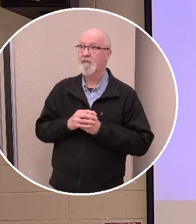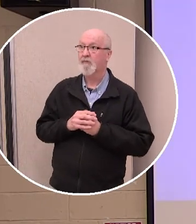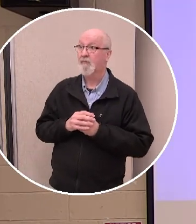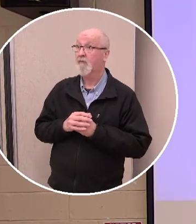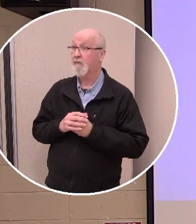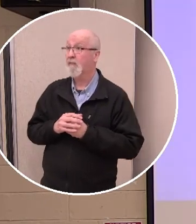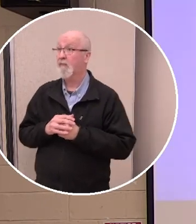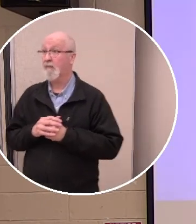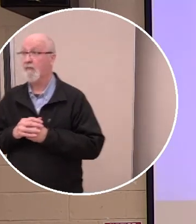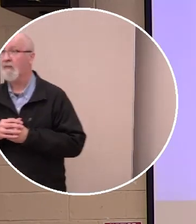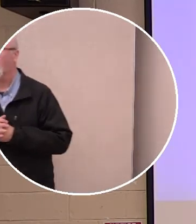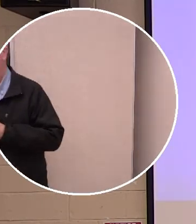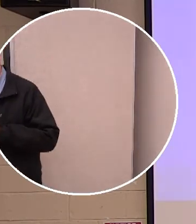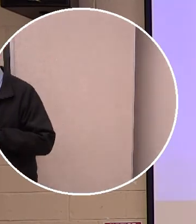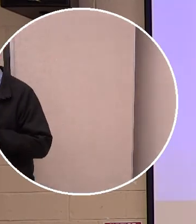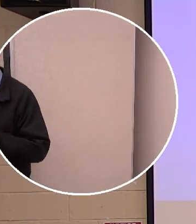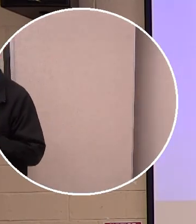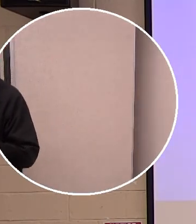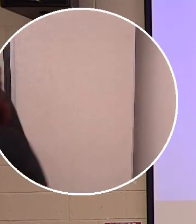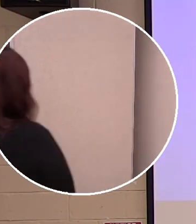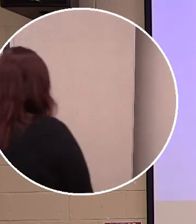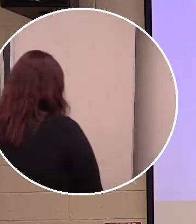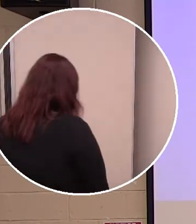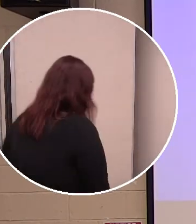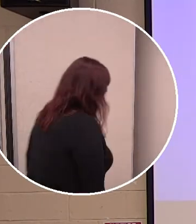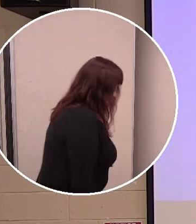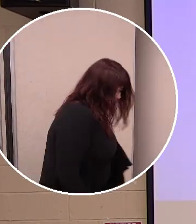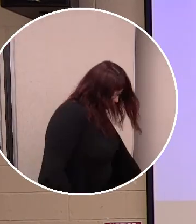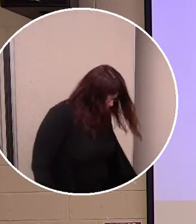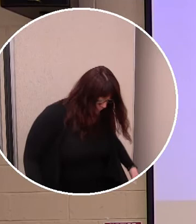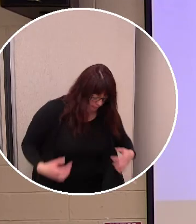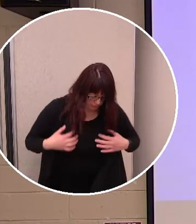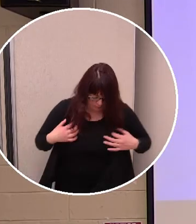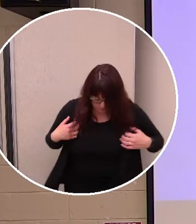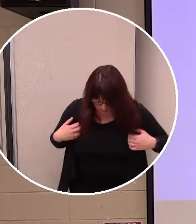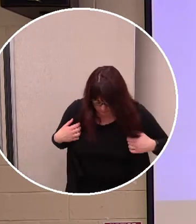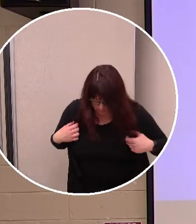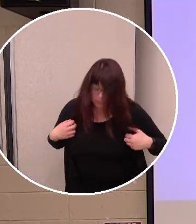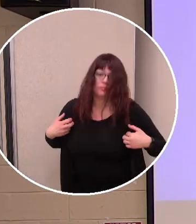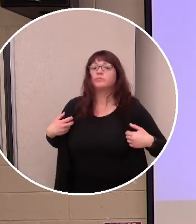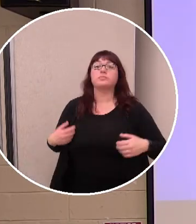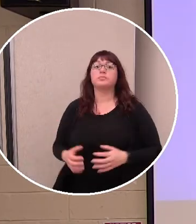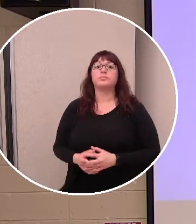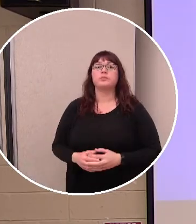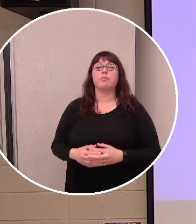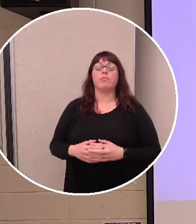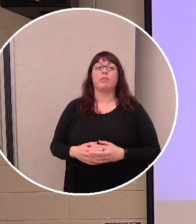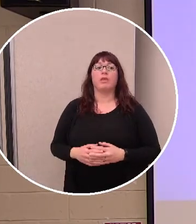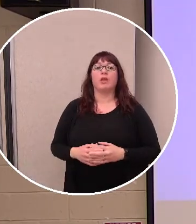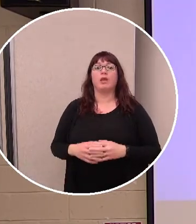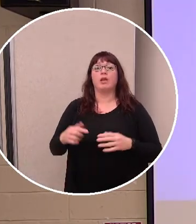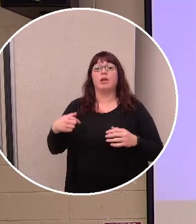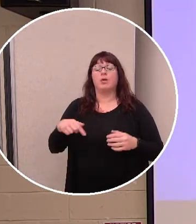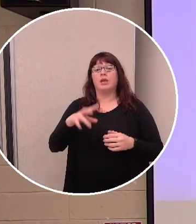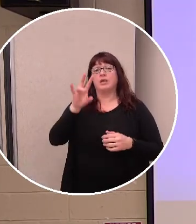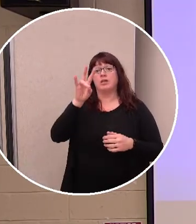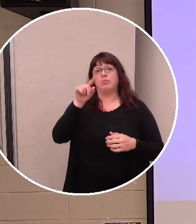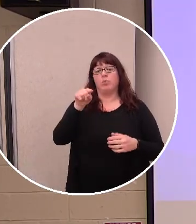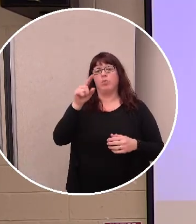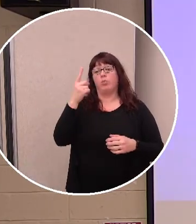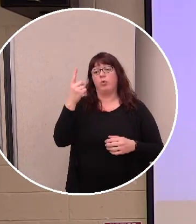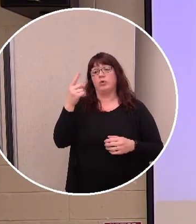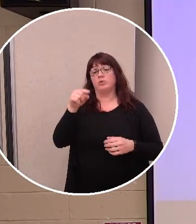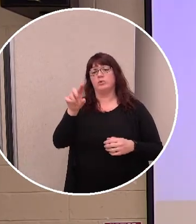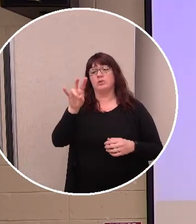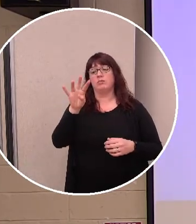Okay, next item on the order of business is we can skip from 7.1 to 7.4